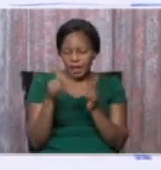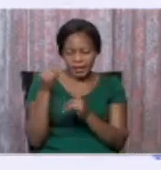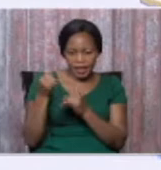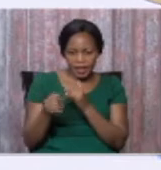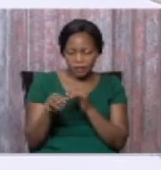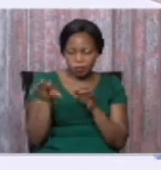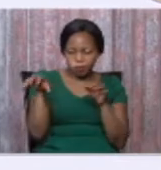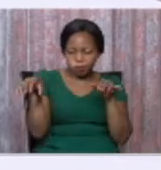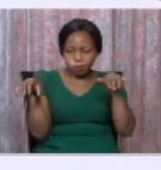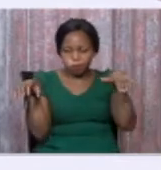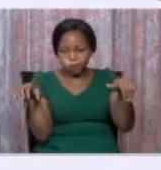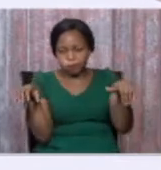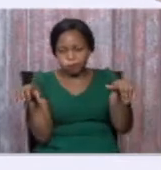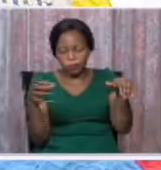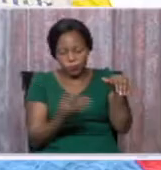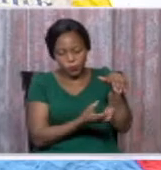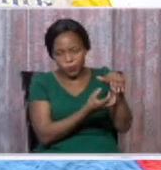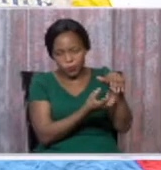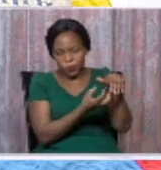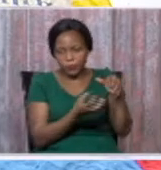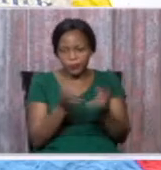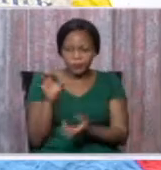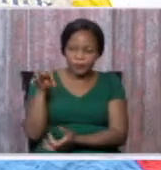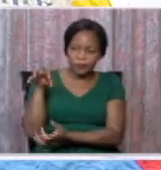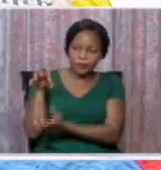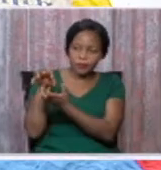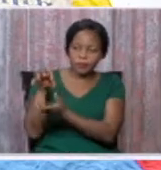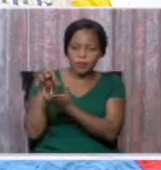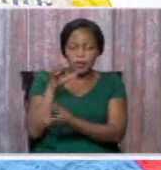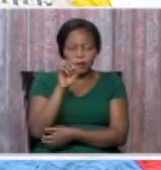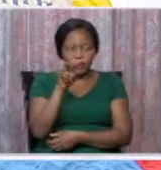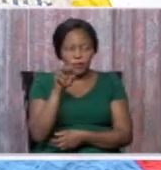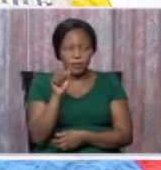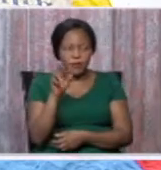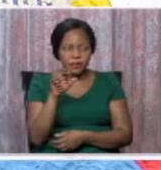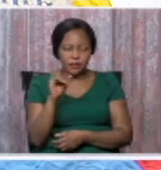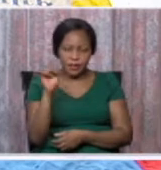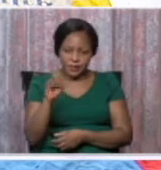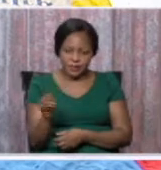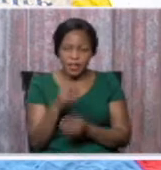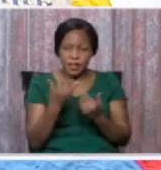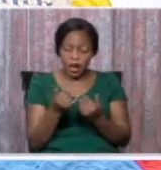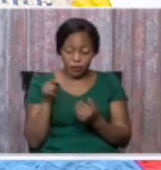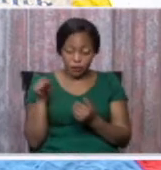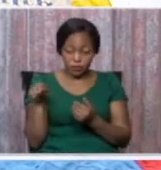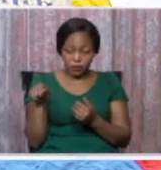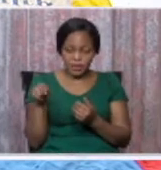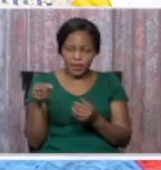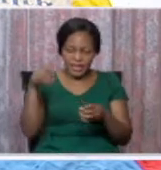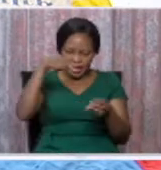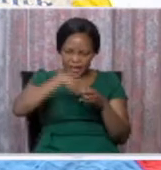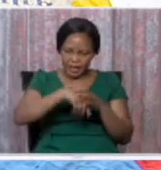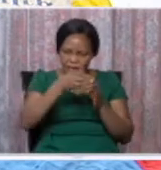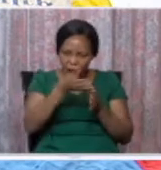Okay. Like I told the girls, everything starts from the brain. And I hope you drew the